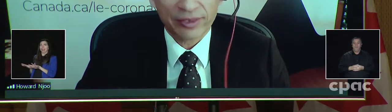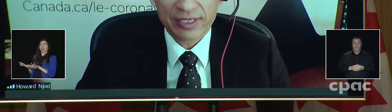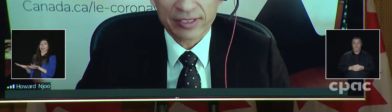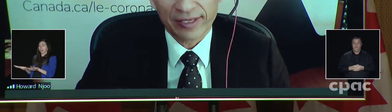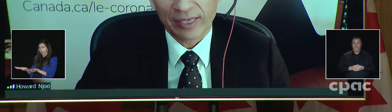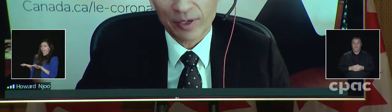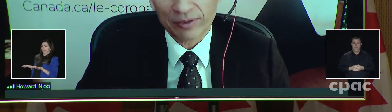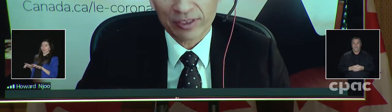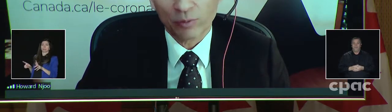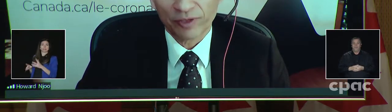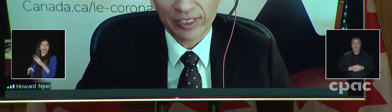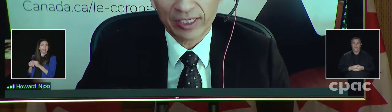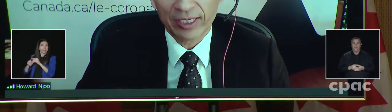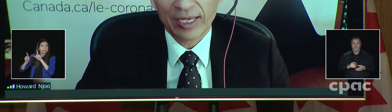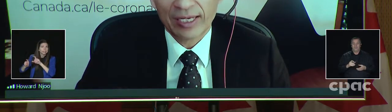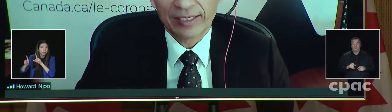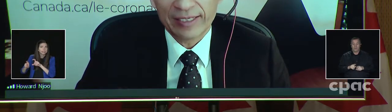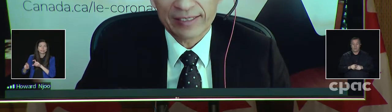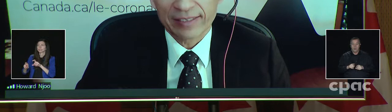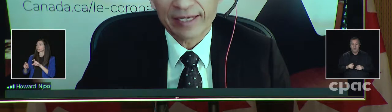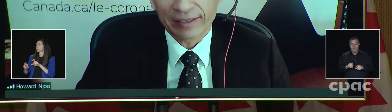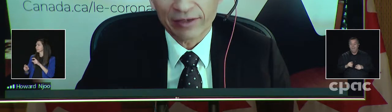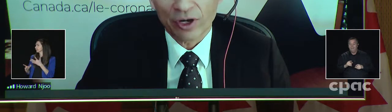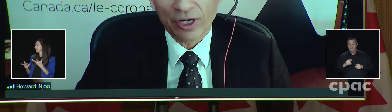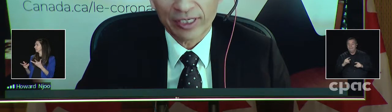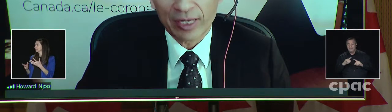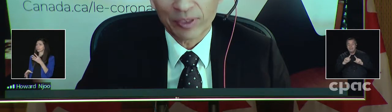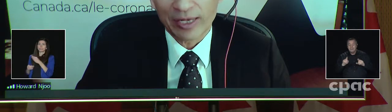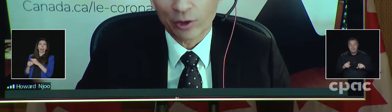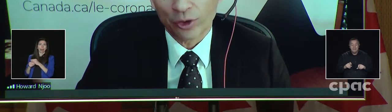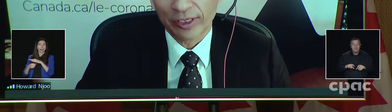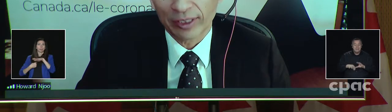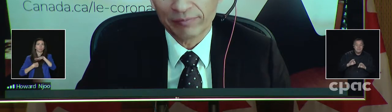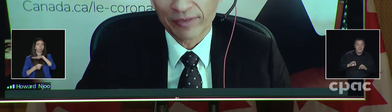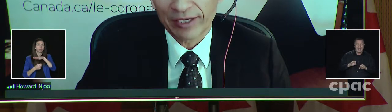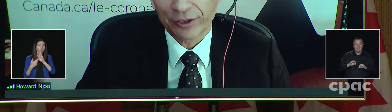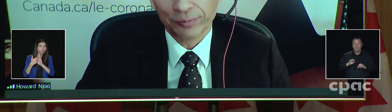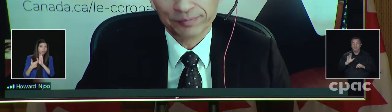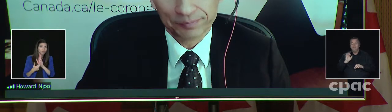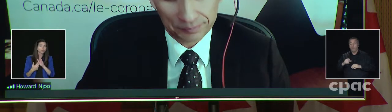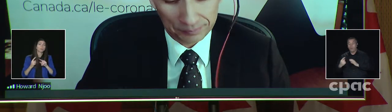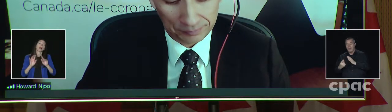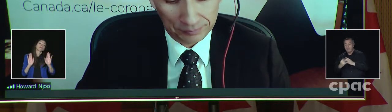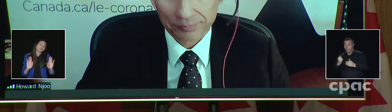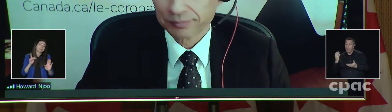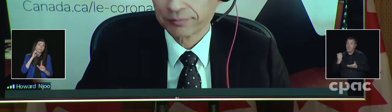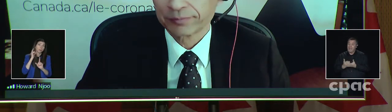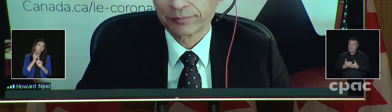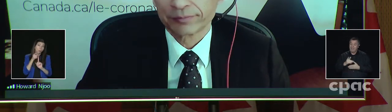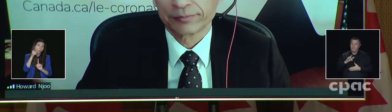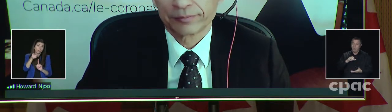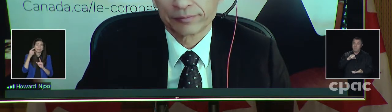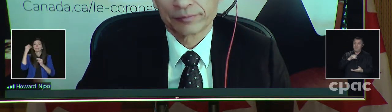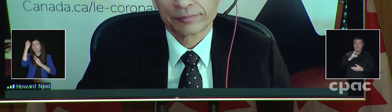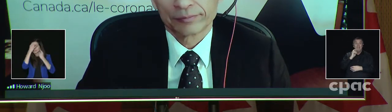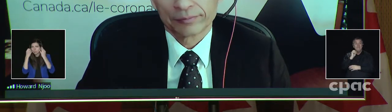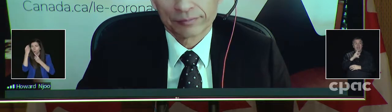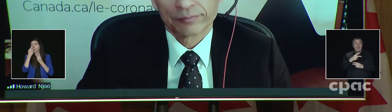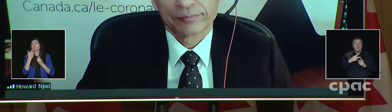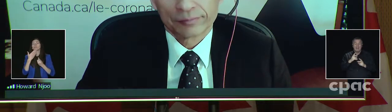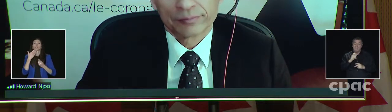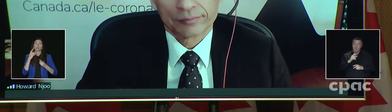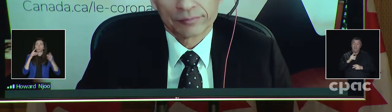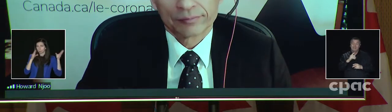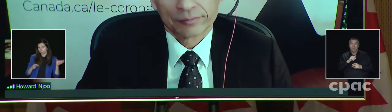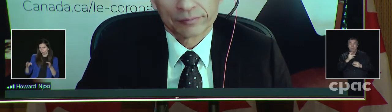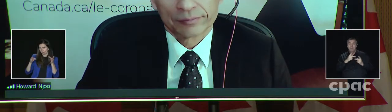all the things to think about, and hopefully Canadians can take that to heart and plan accordingly. Thank you. Thank you for those fulsome answers. I just wanted